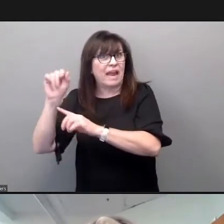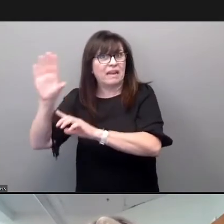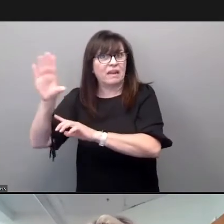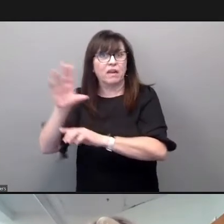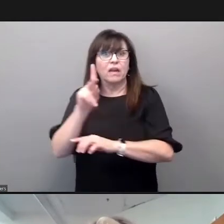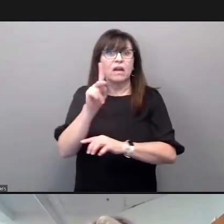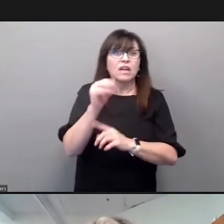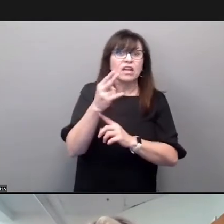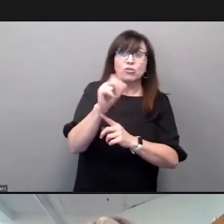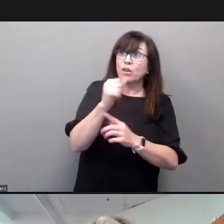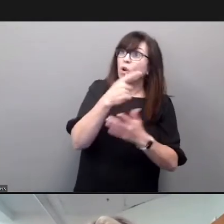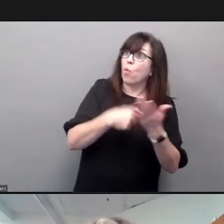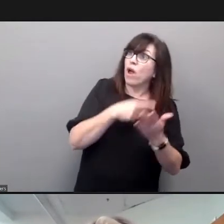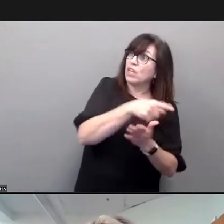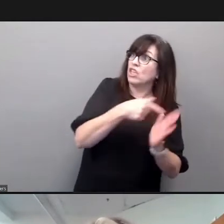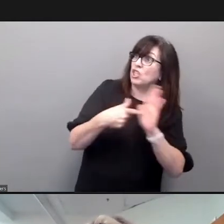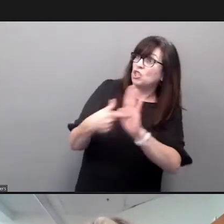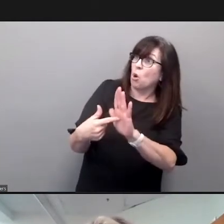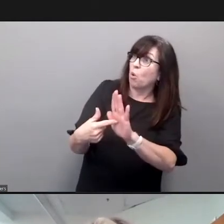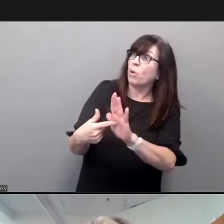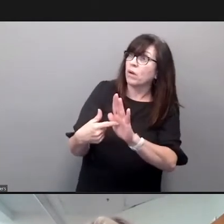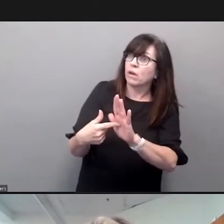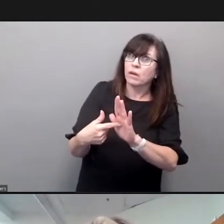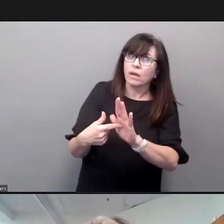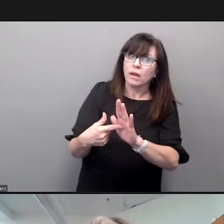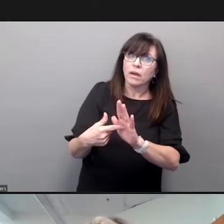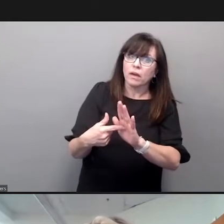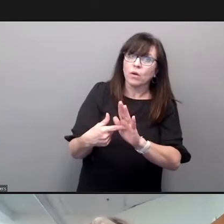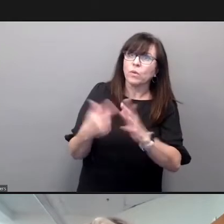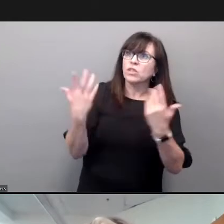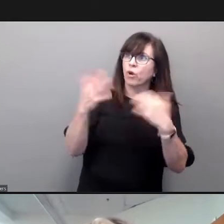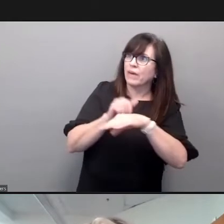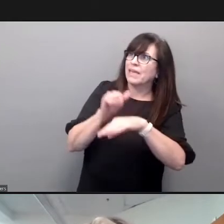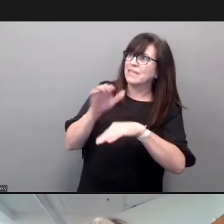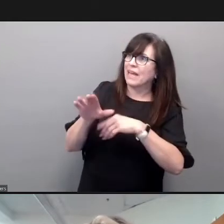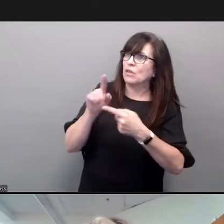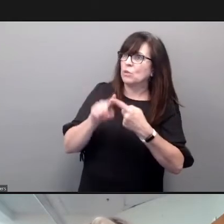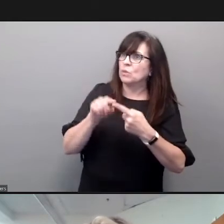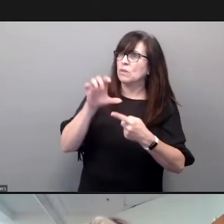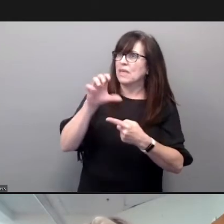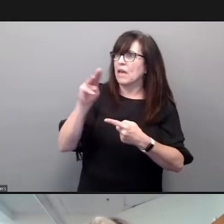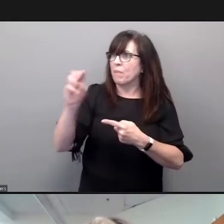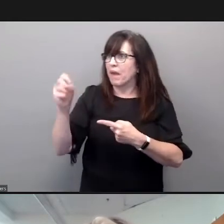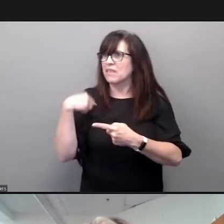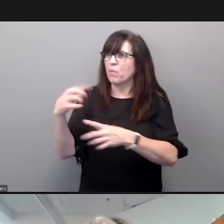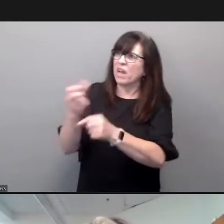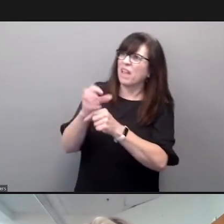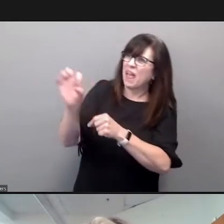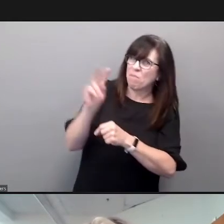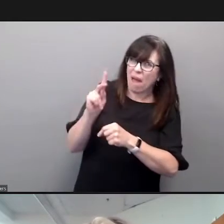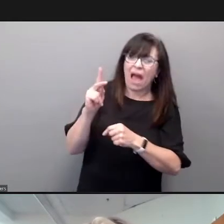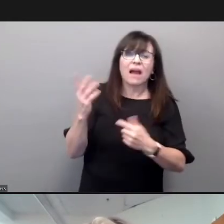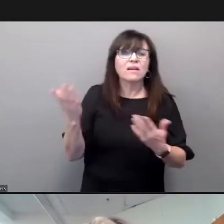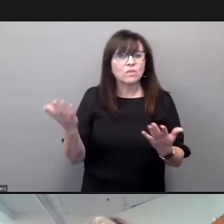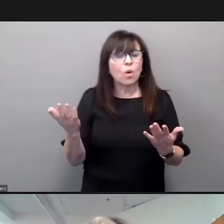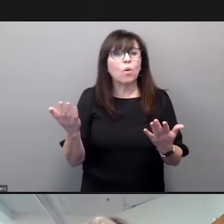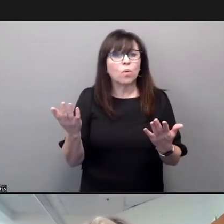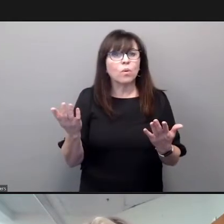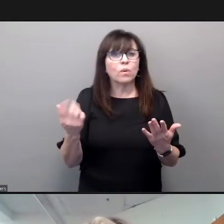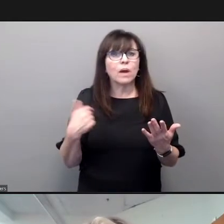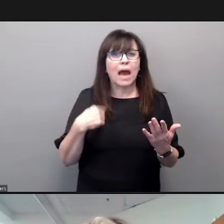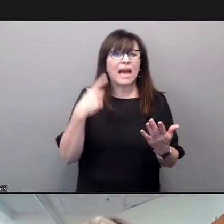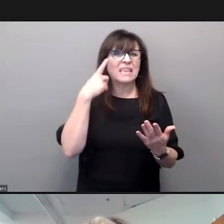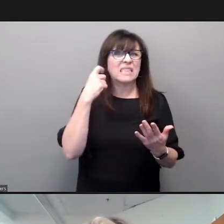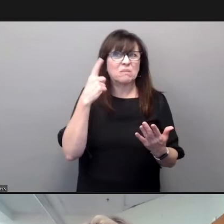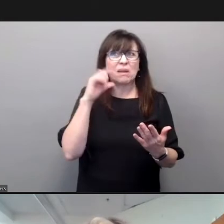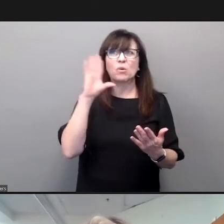is actually data that our nursing home sent to CMS and that we got back from CMS to present to you. So I imagine it'll be similar